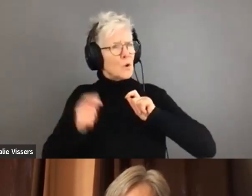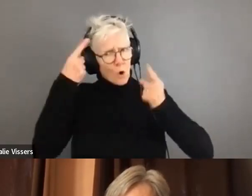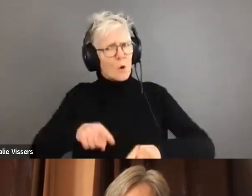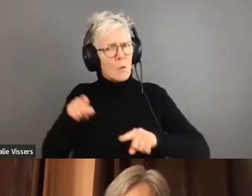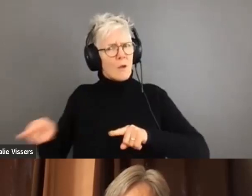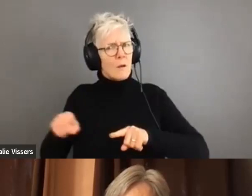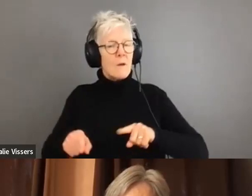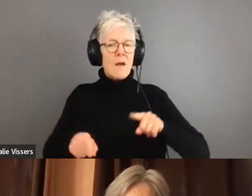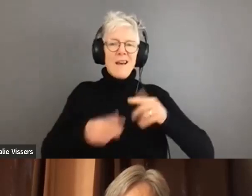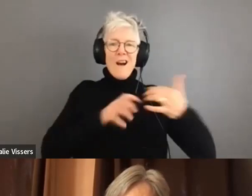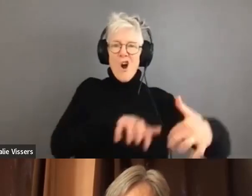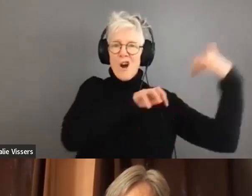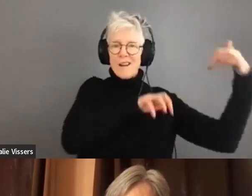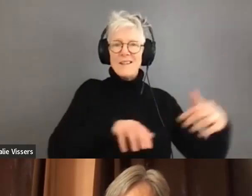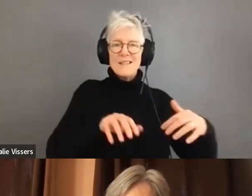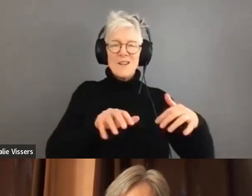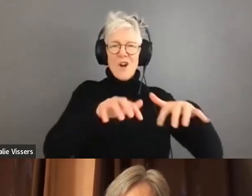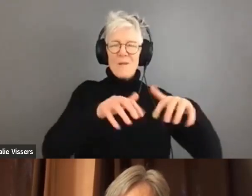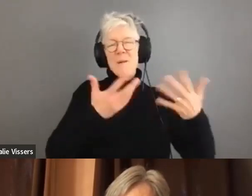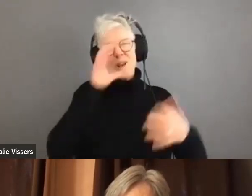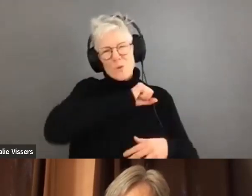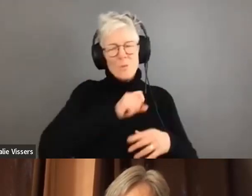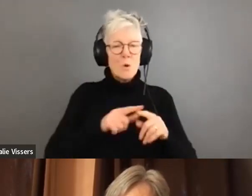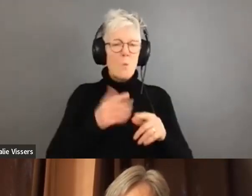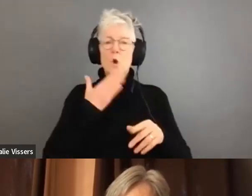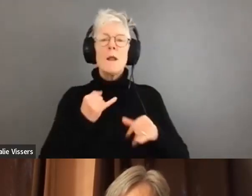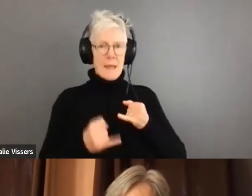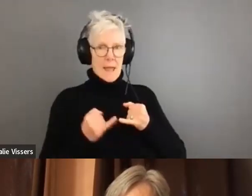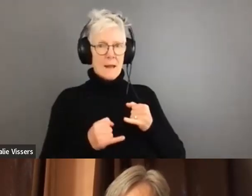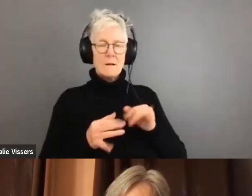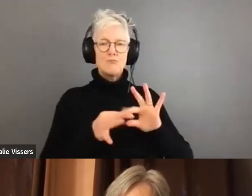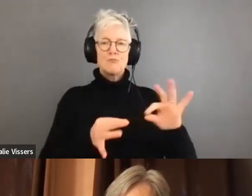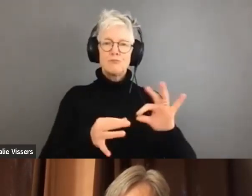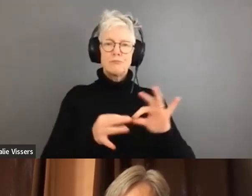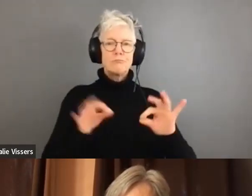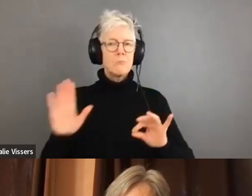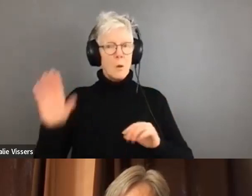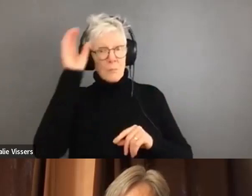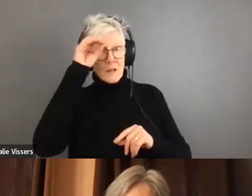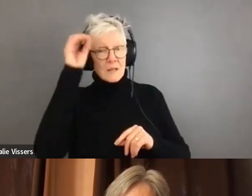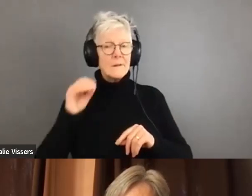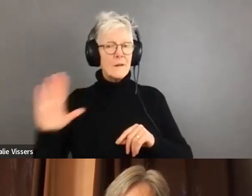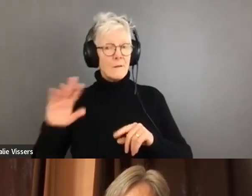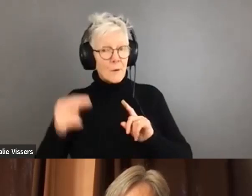They're making an assumption. So when you have that disclaimer at the end, bam, that frees you.